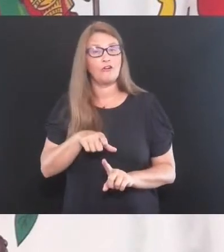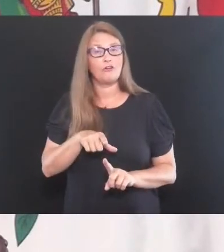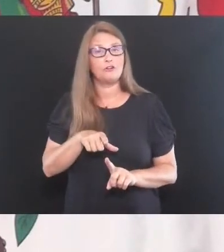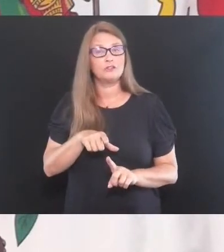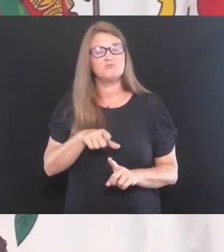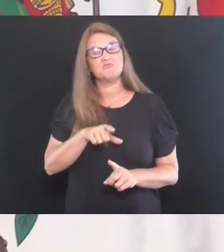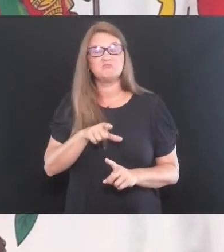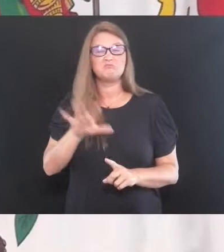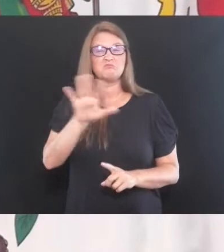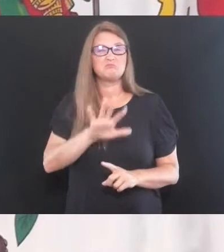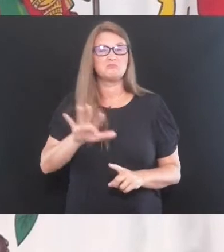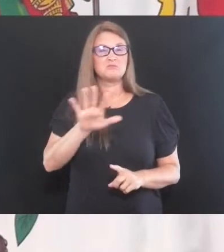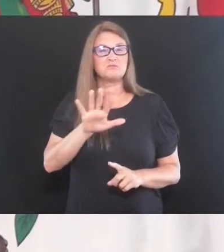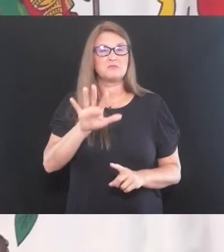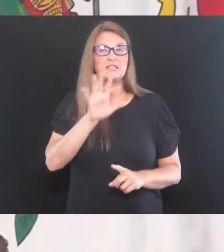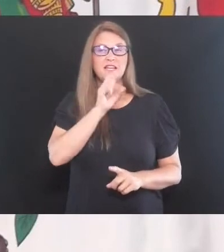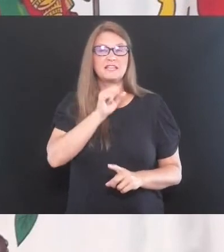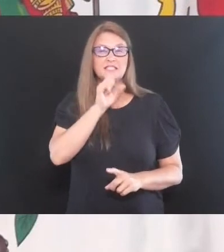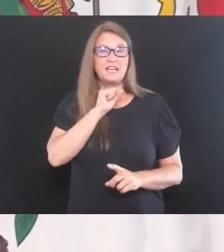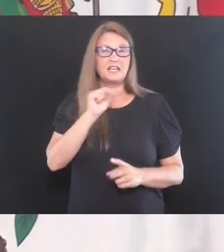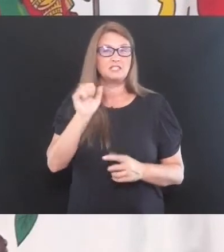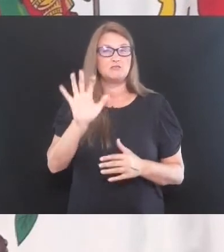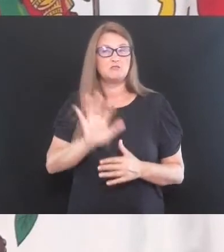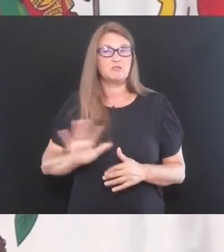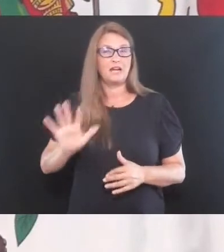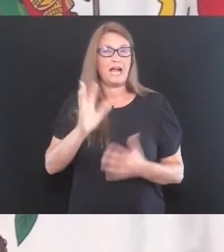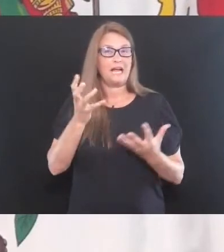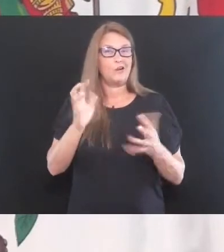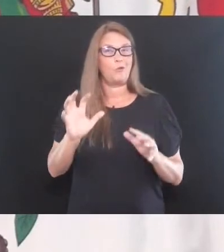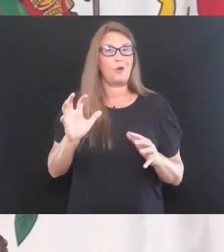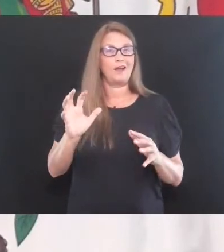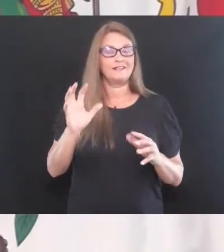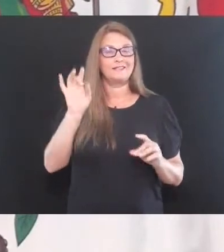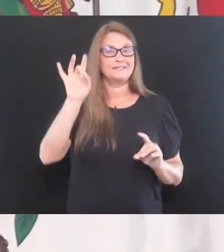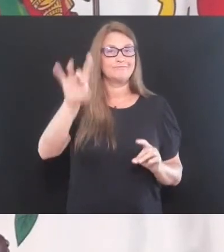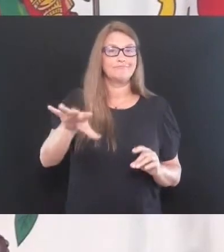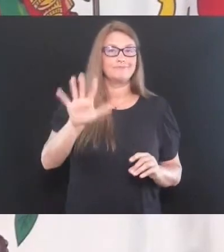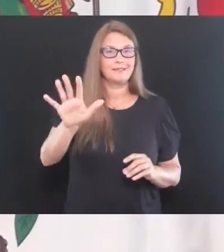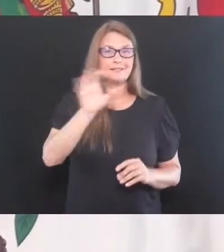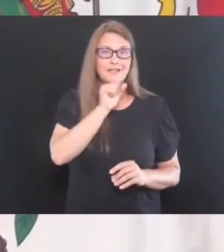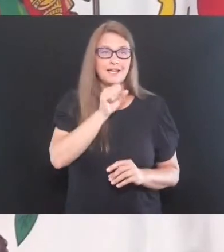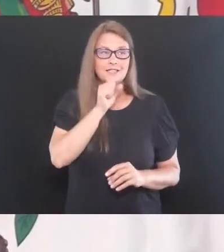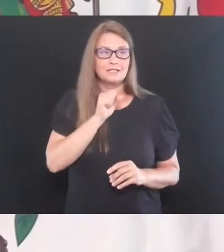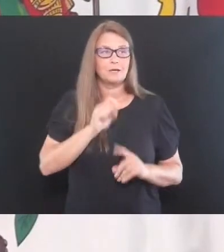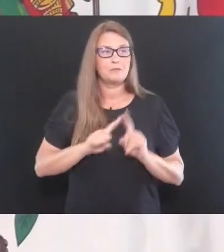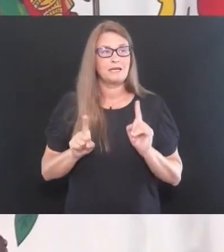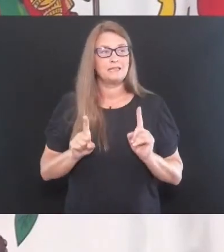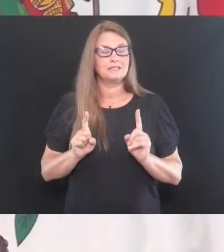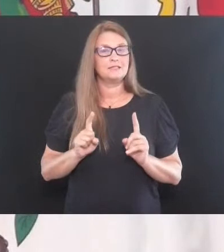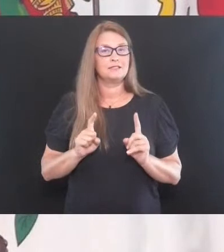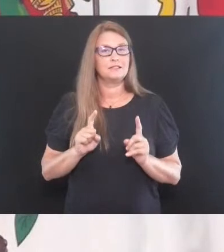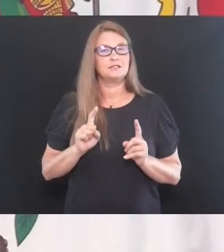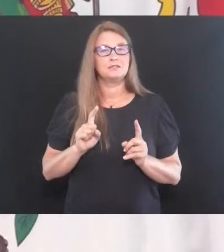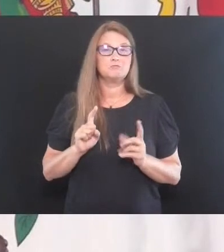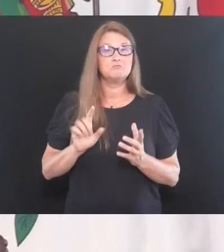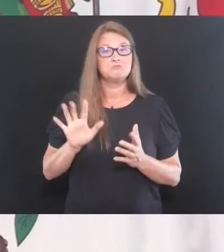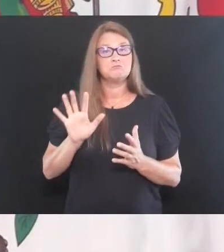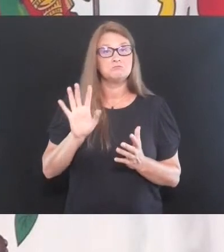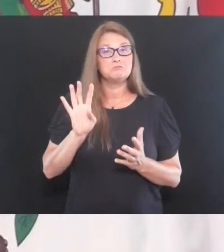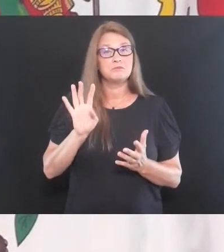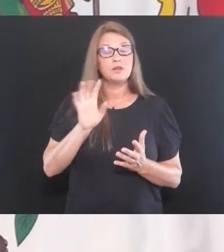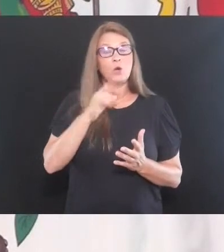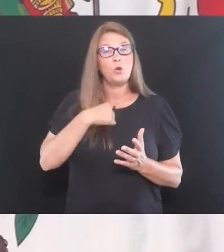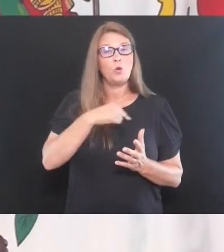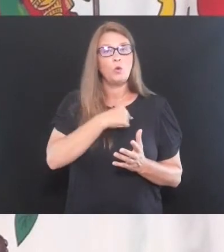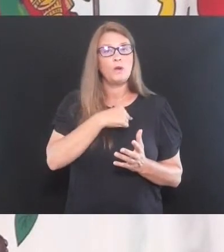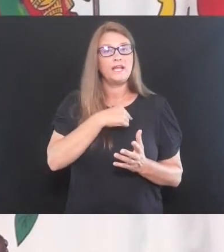middle age, and I surely don't want to give away any information here, but middle age, that she said we